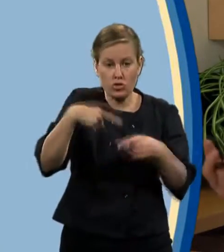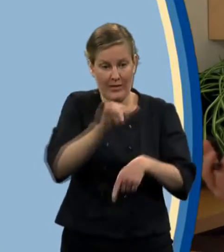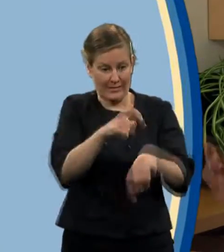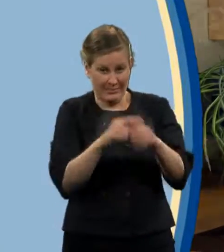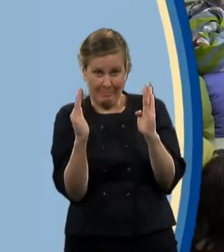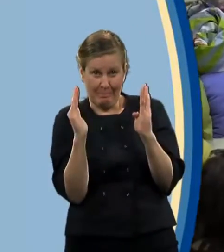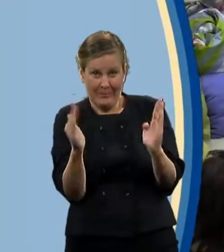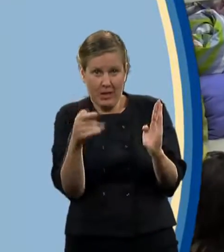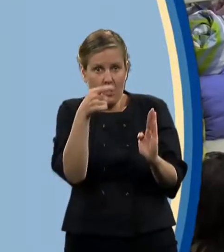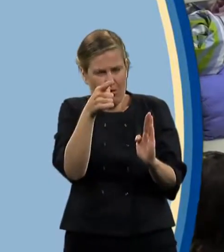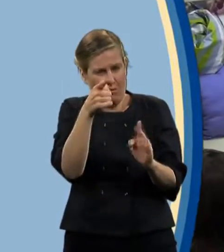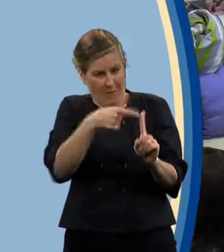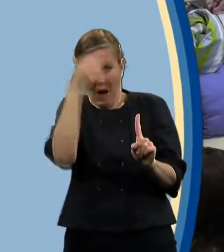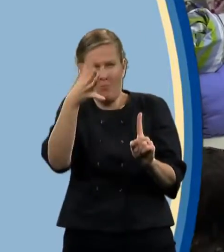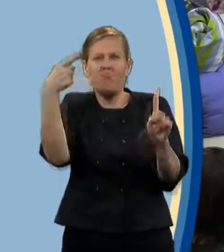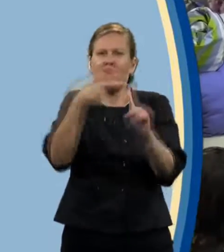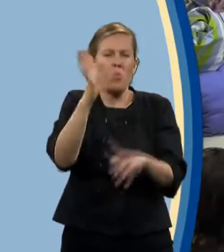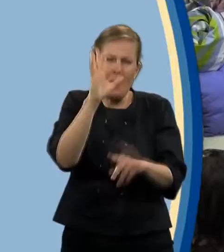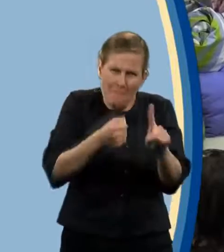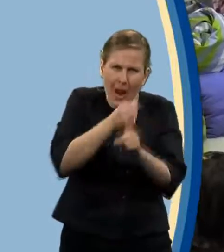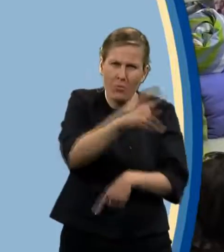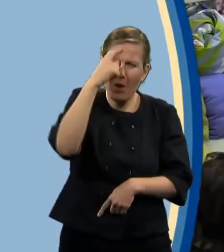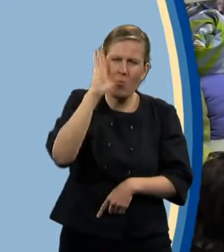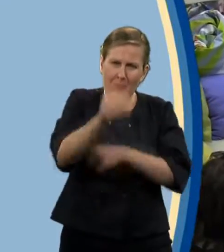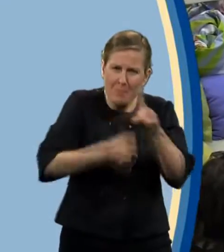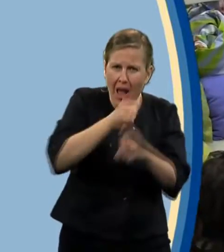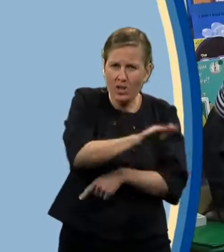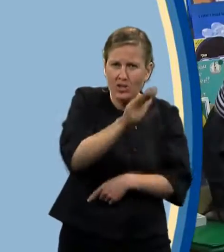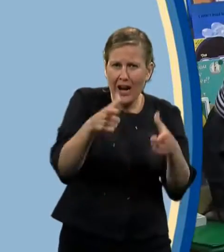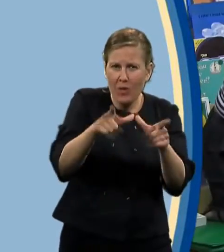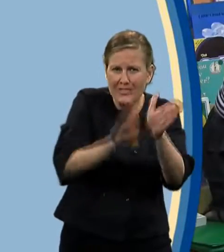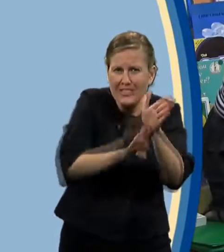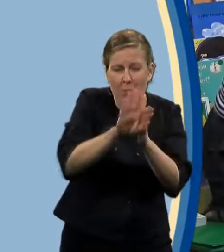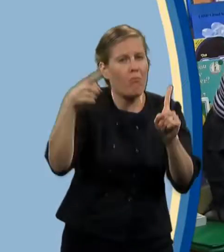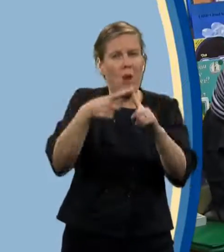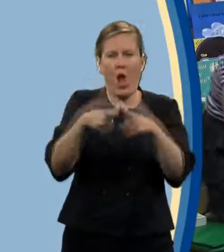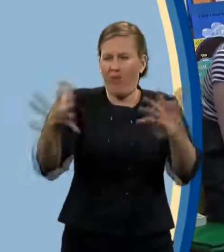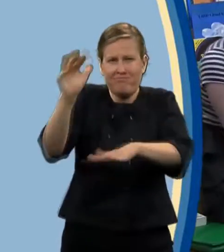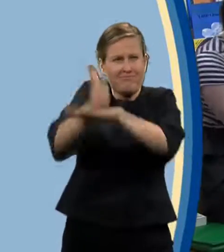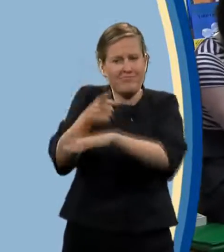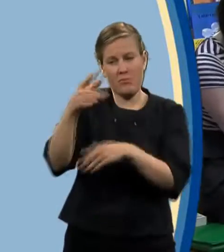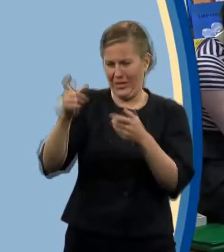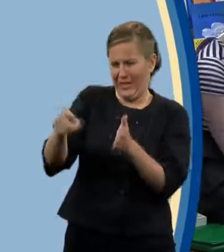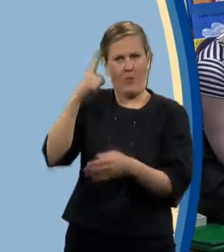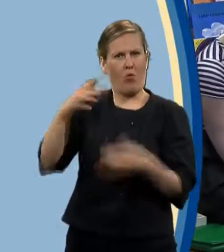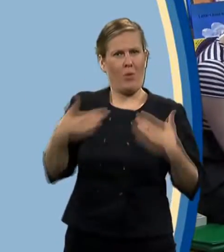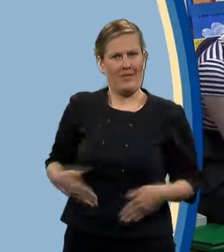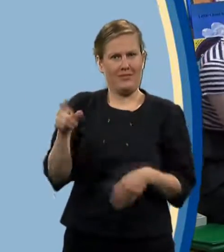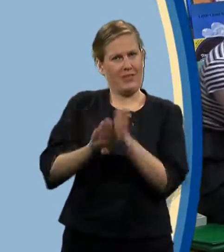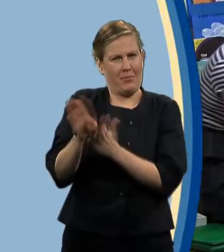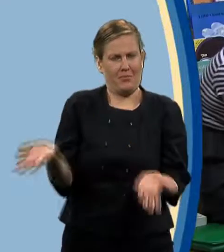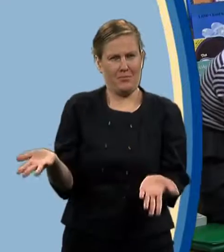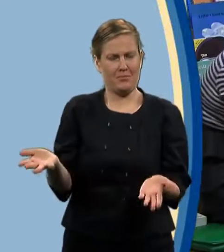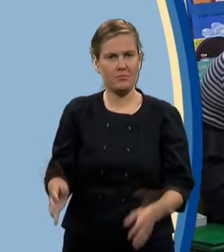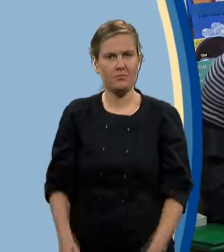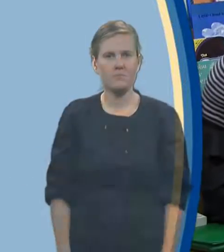very specific times. You will impact the brain. You will impact the child's maturation of language because that is fixed and